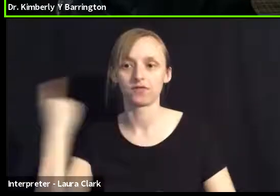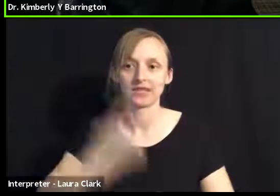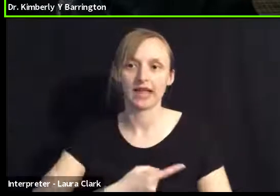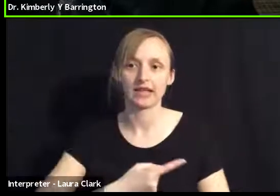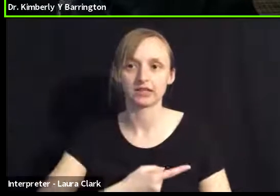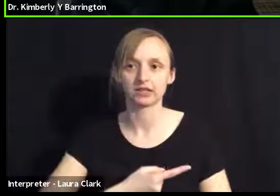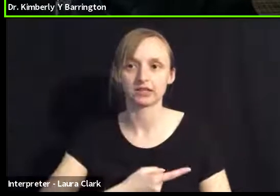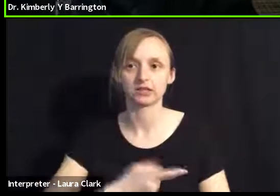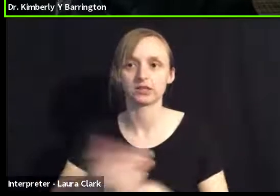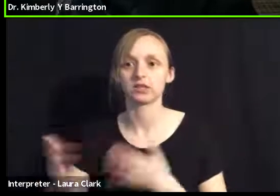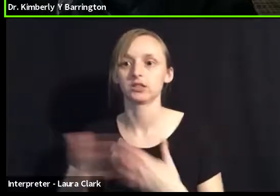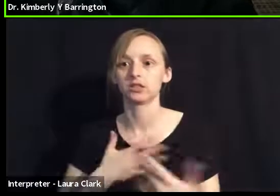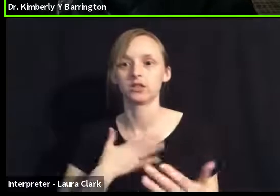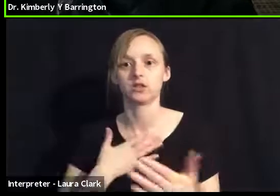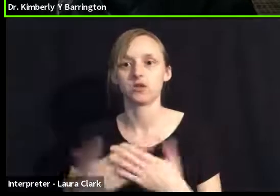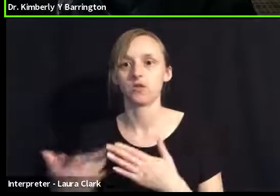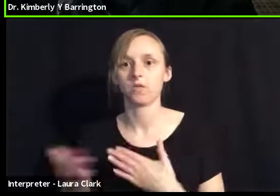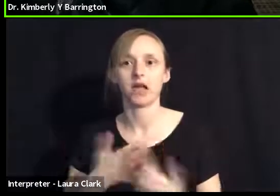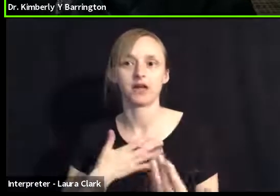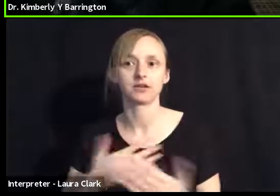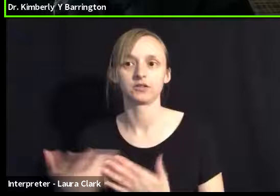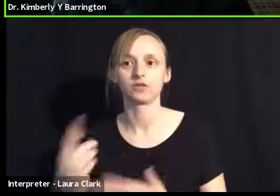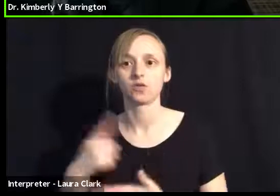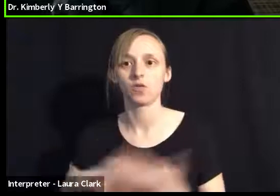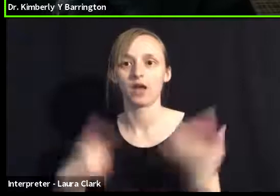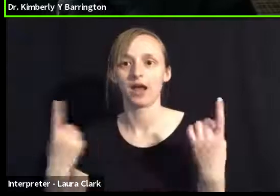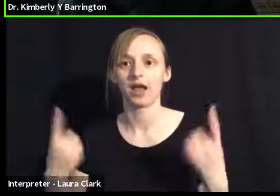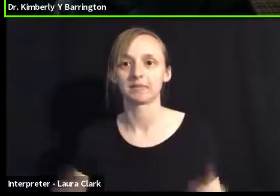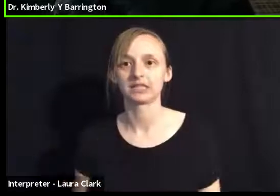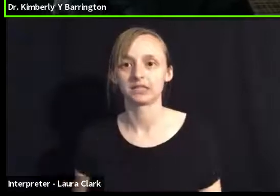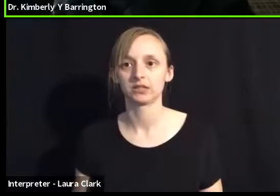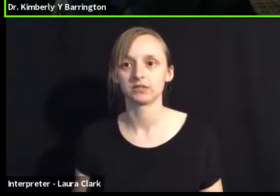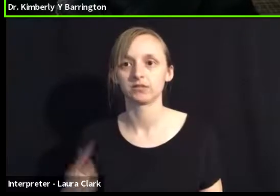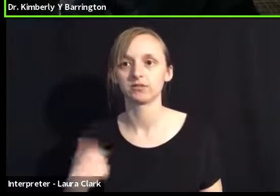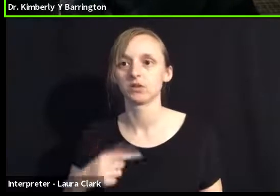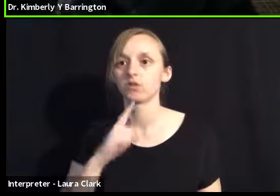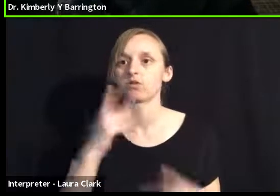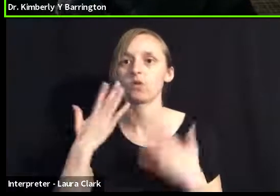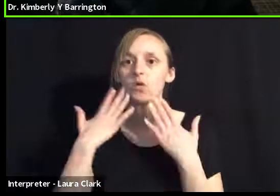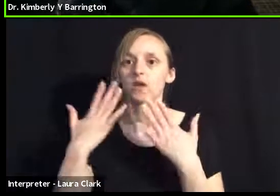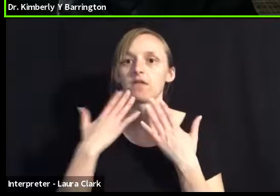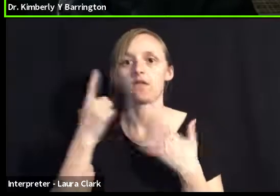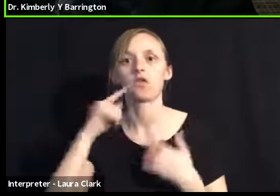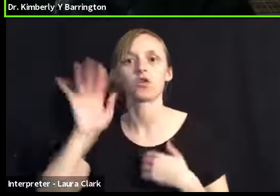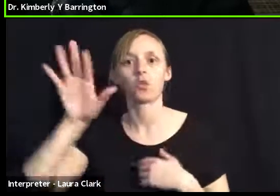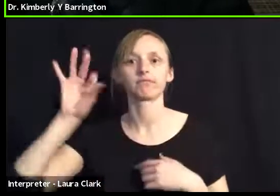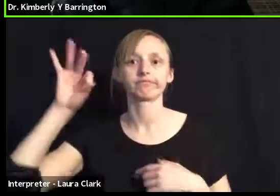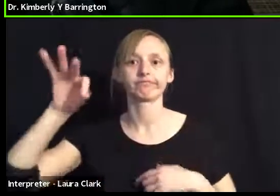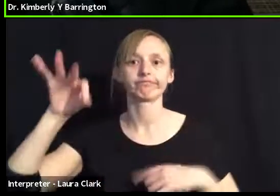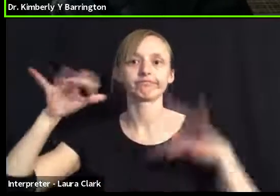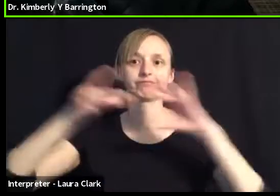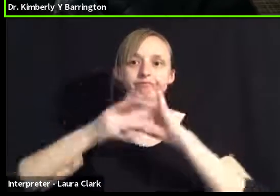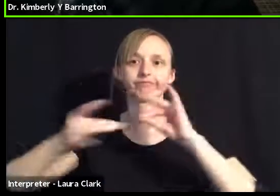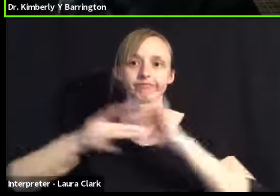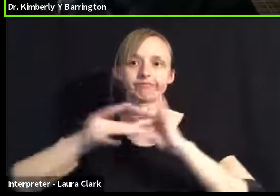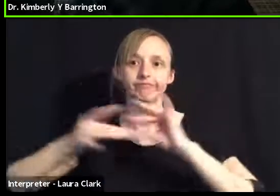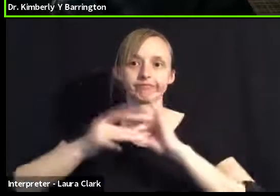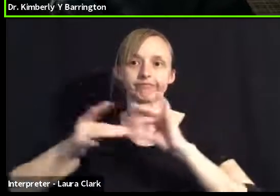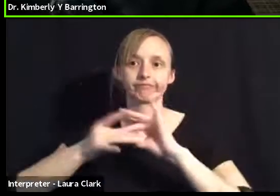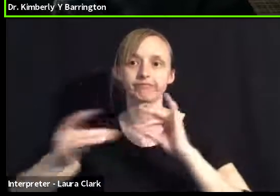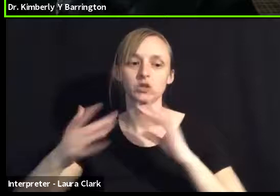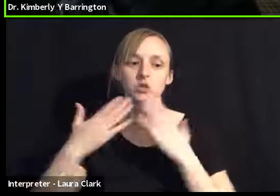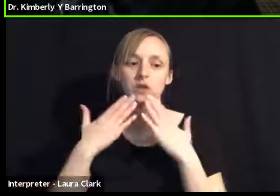no matter what. And so we are so grateful for your testimony. We are grateful that we can still